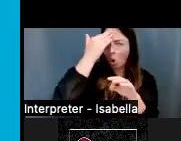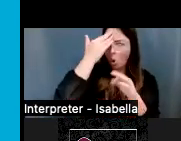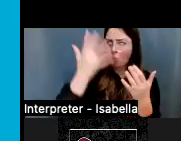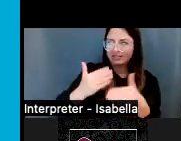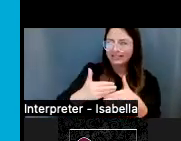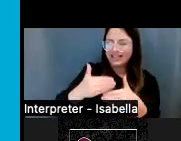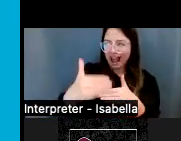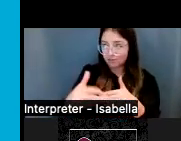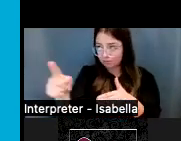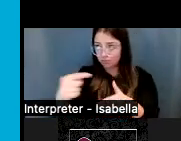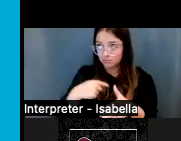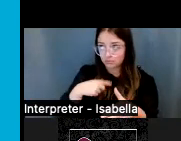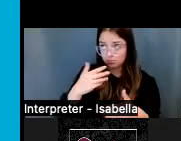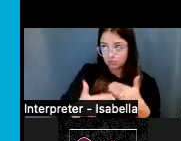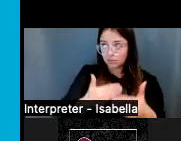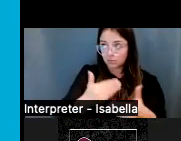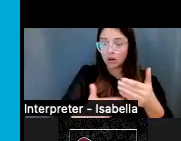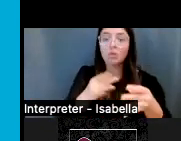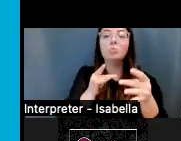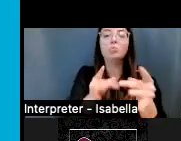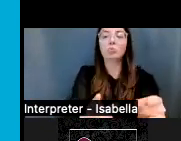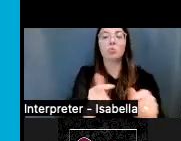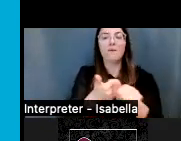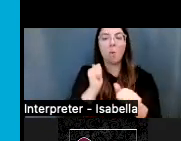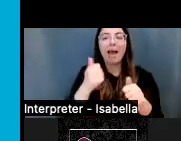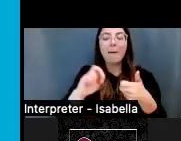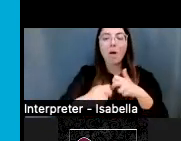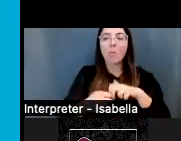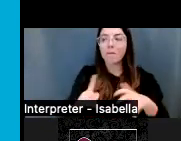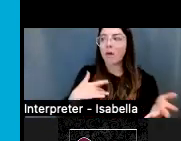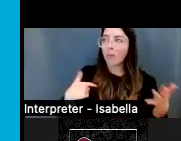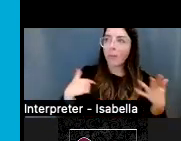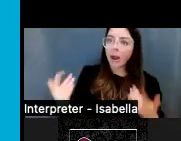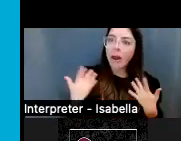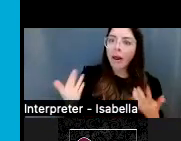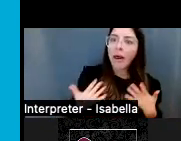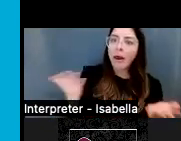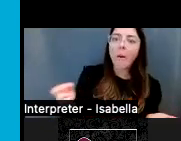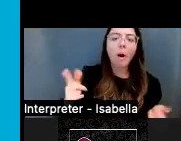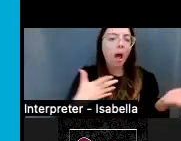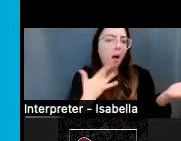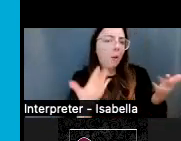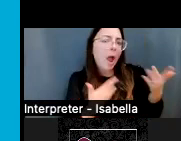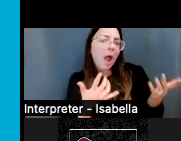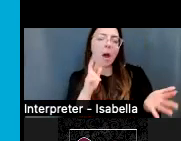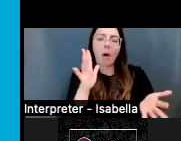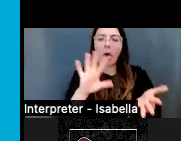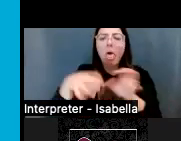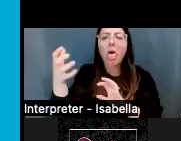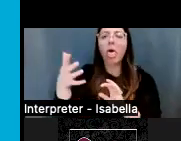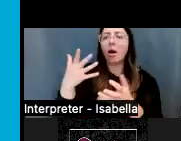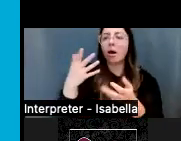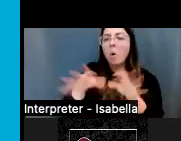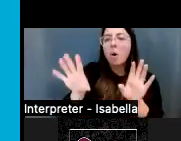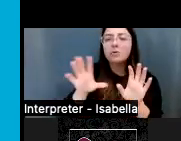in your case, that can help avoid any issues where maybe you fall out of communication or things get missed or lost. And